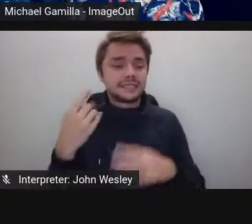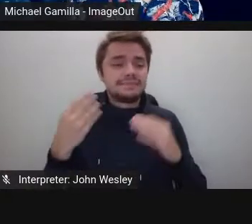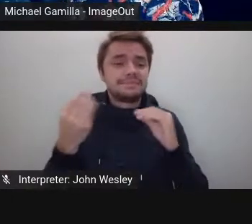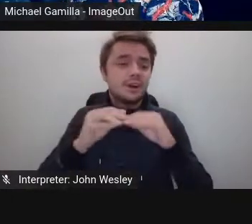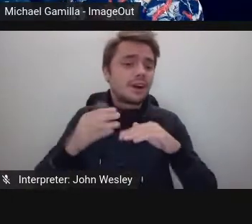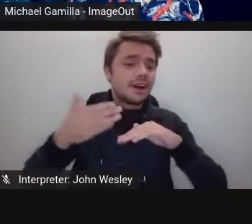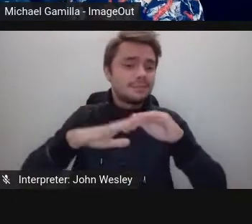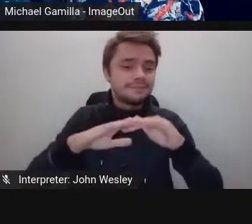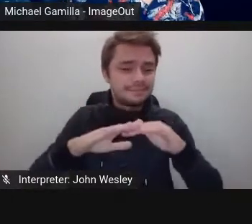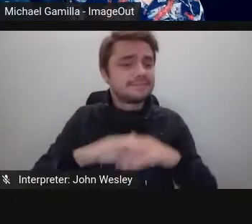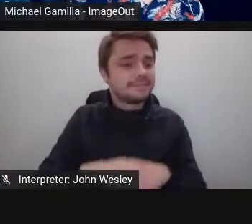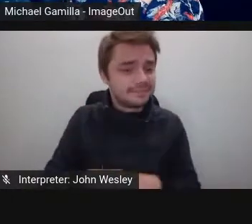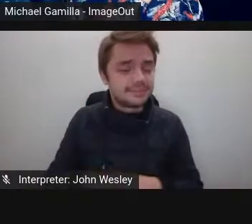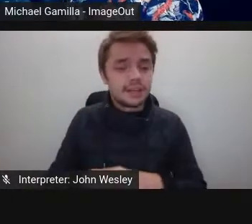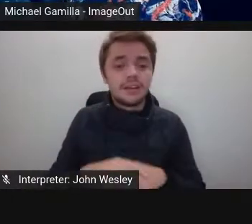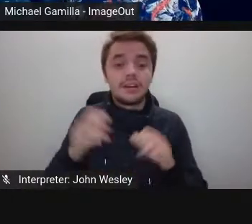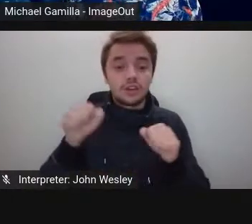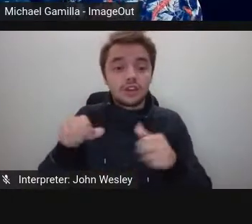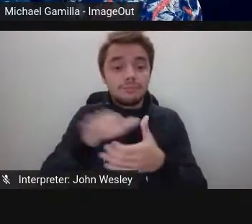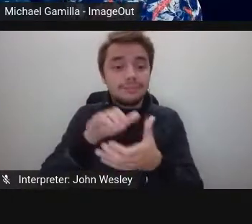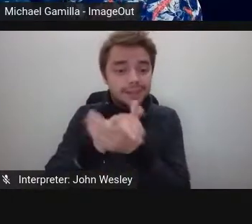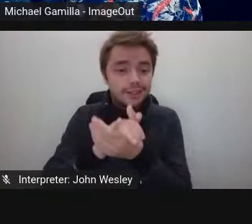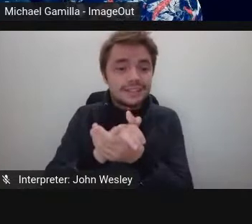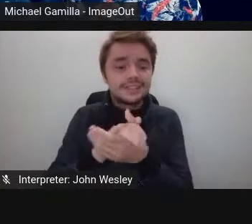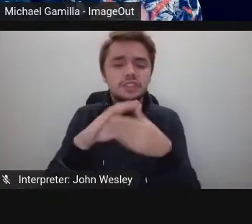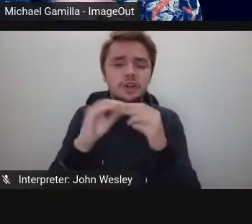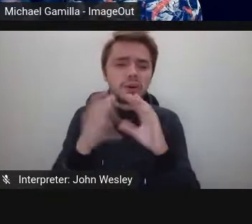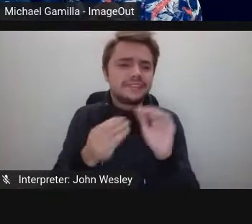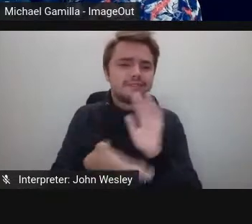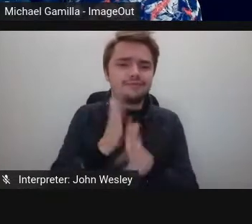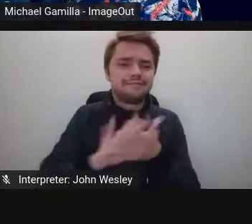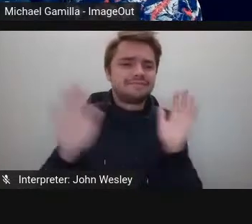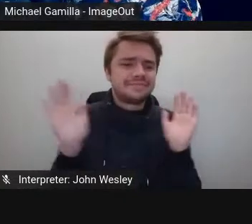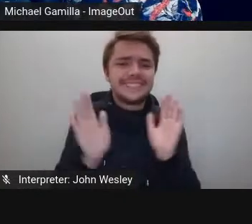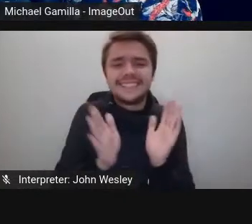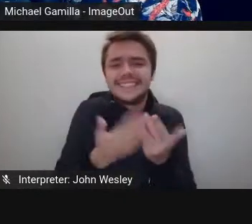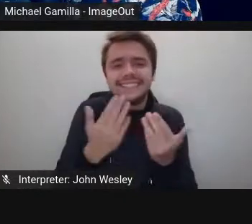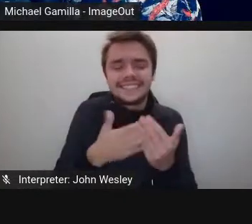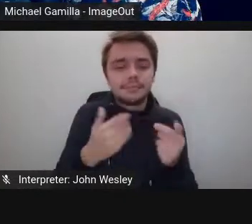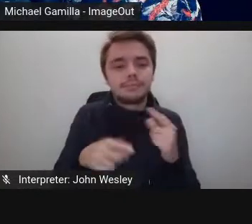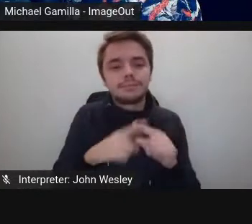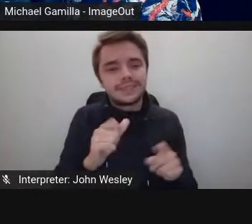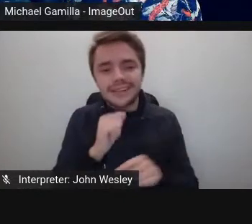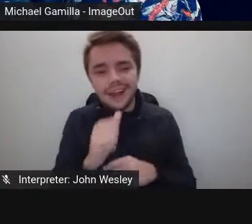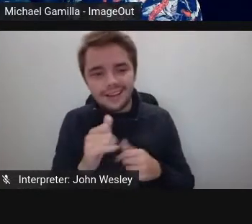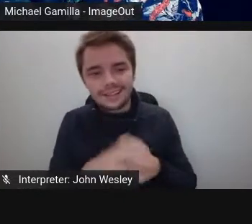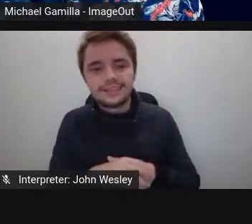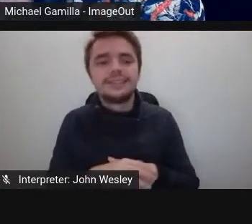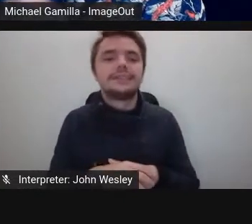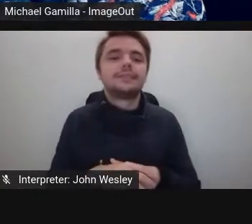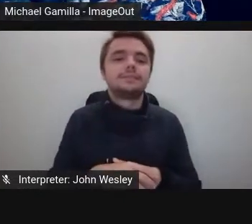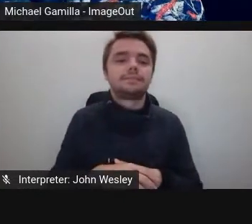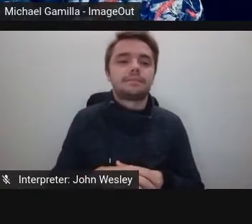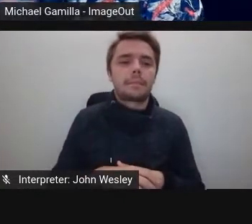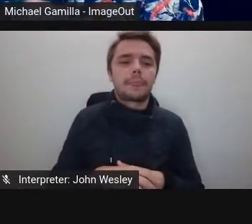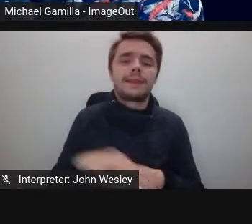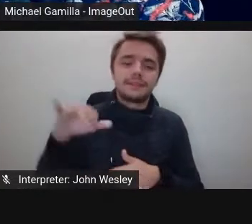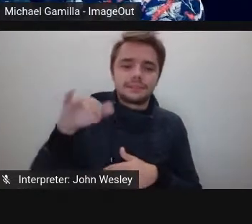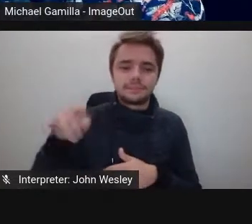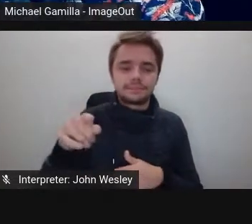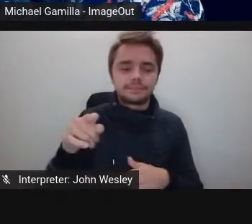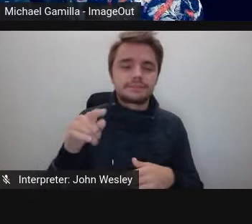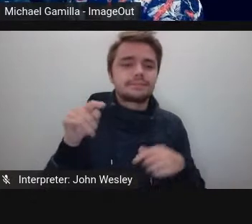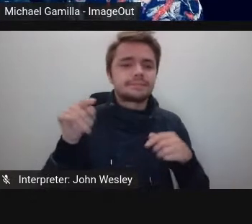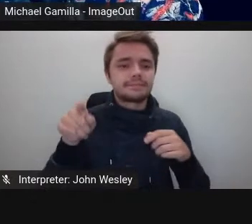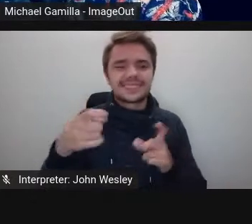get married and story's over. So yeah. You talked about, you know, you just grazed